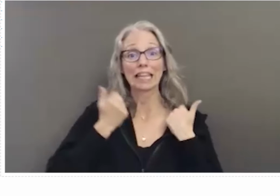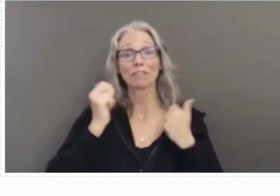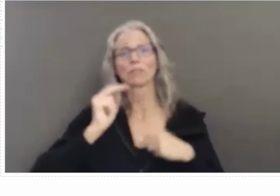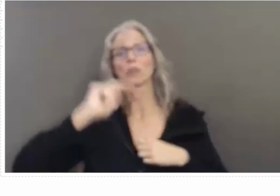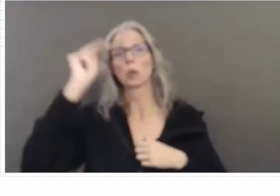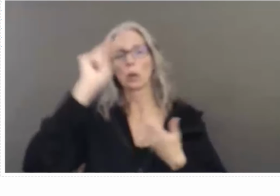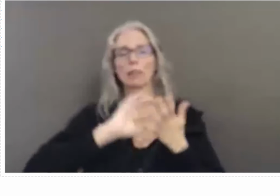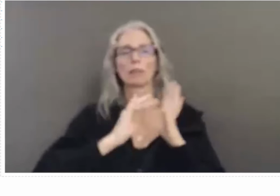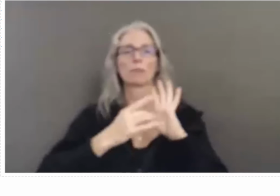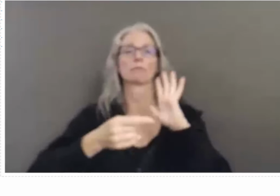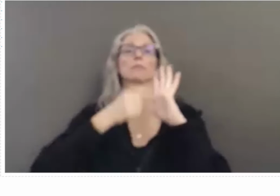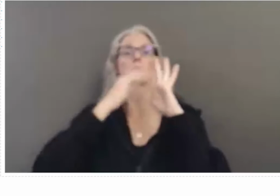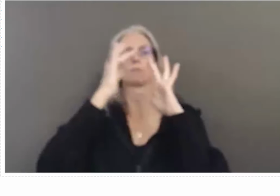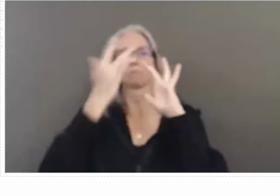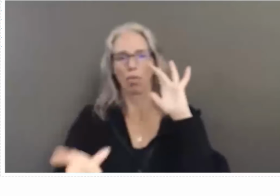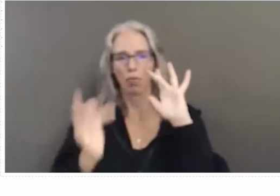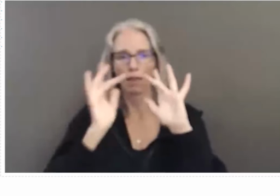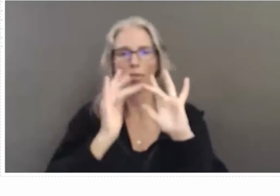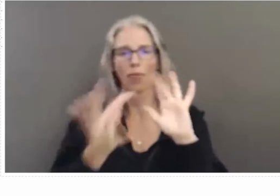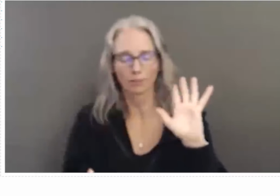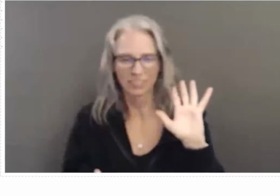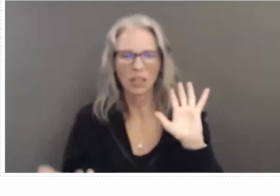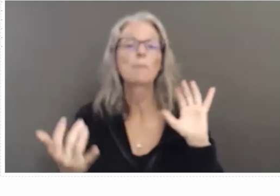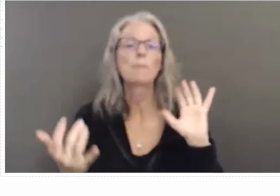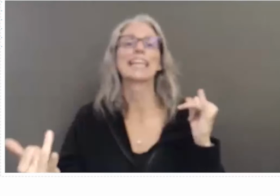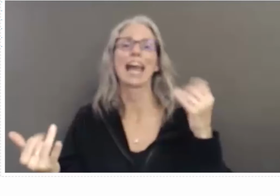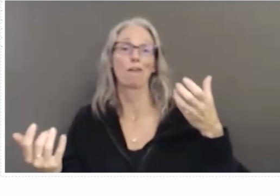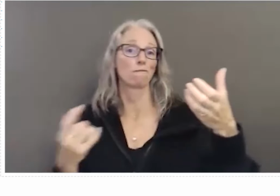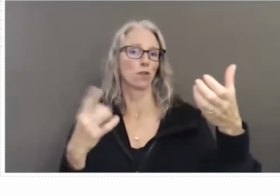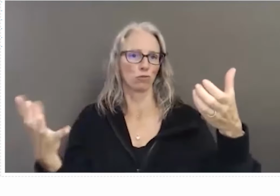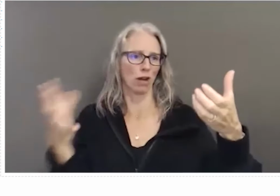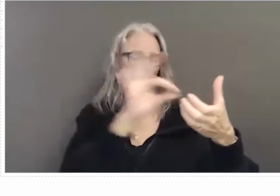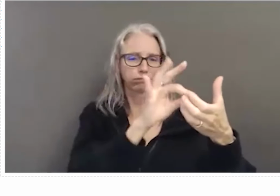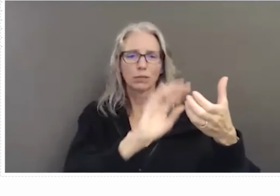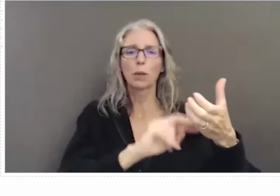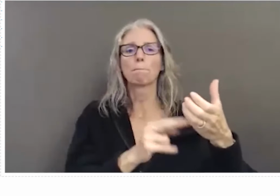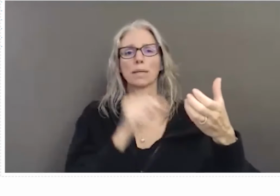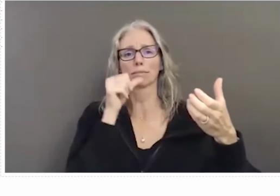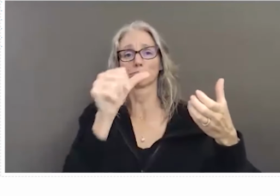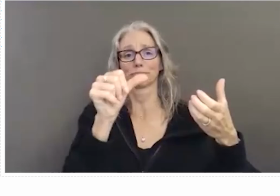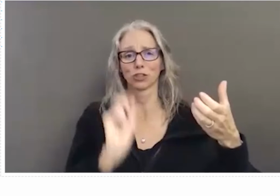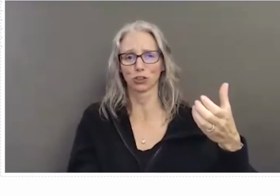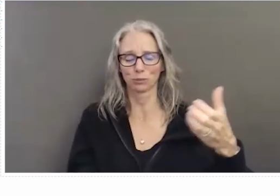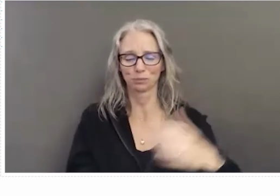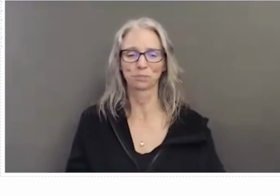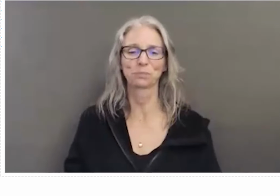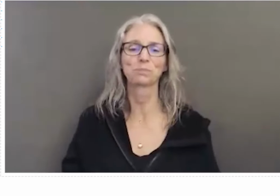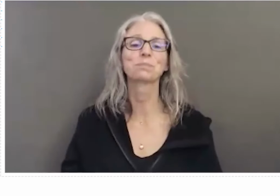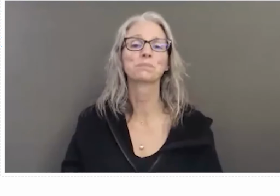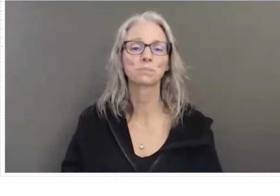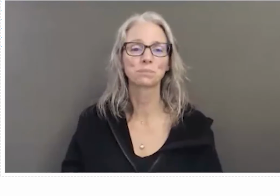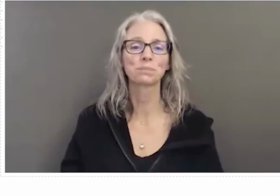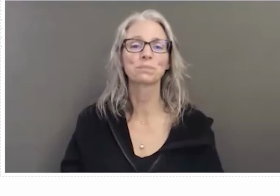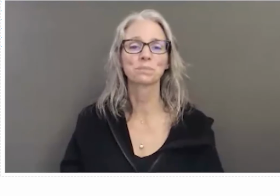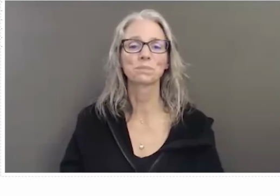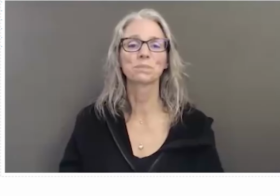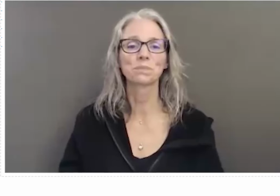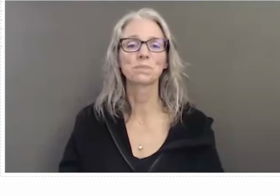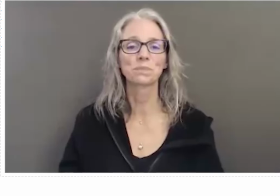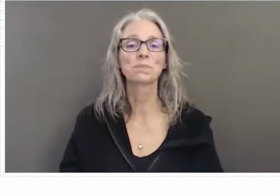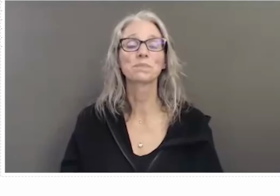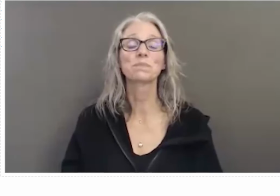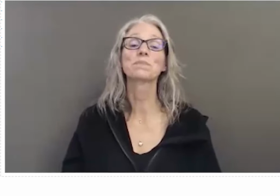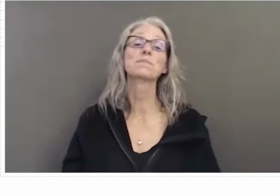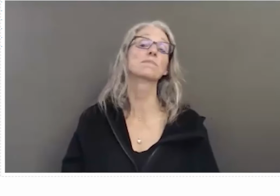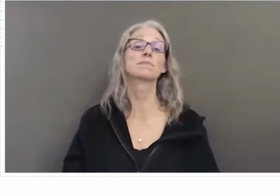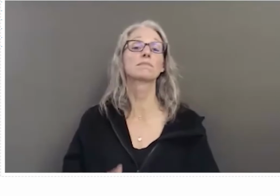it shouldn't happen again. No worries. One of the things, thanks. One of the things that motivates me or excites me